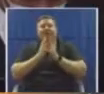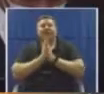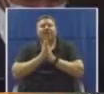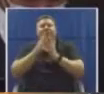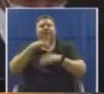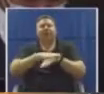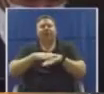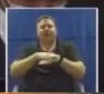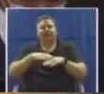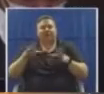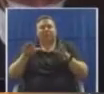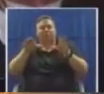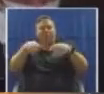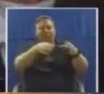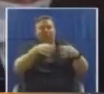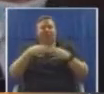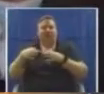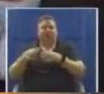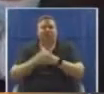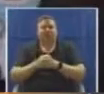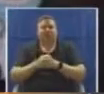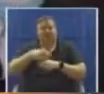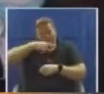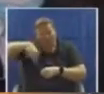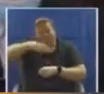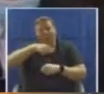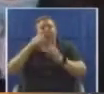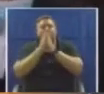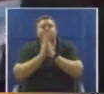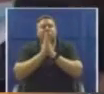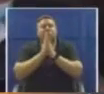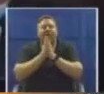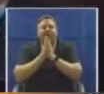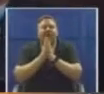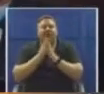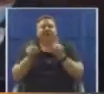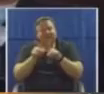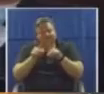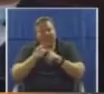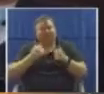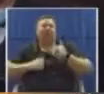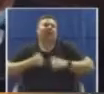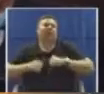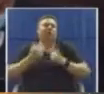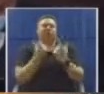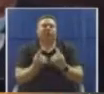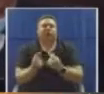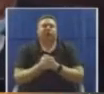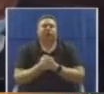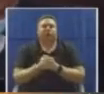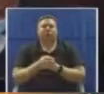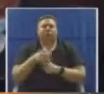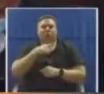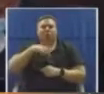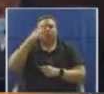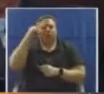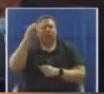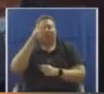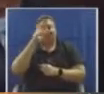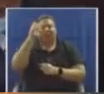organizations. Not only are they praying, but they're also effective in action, for we know that faith without